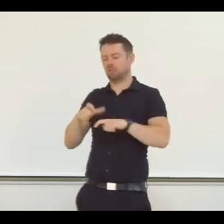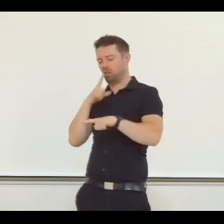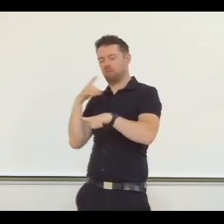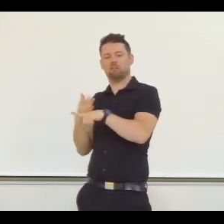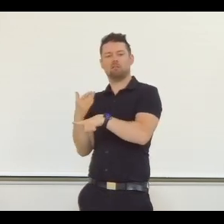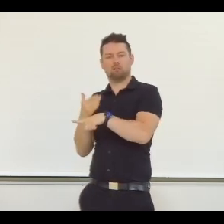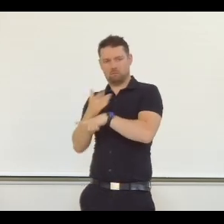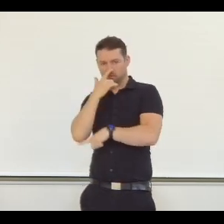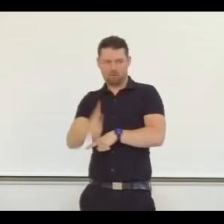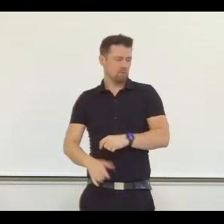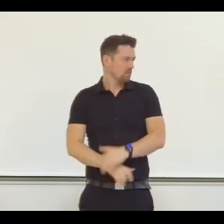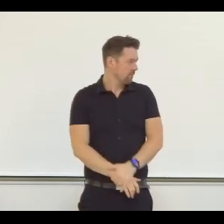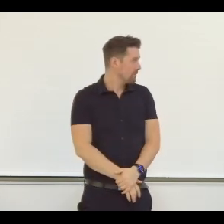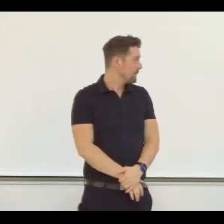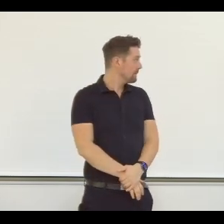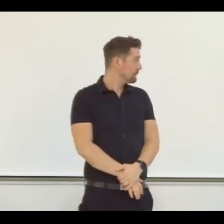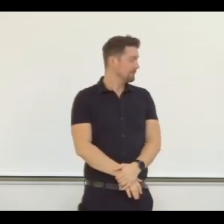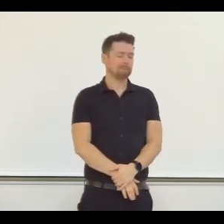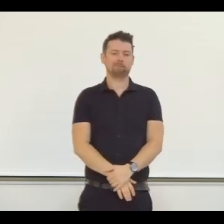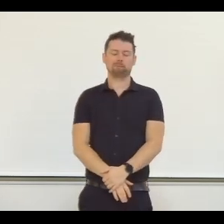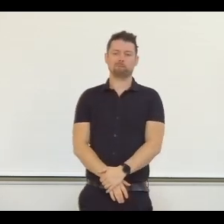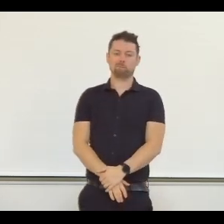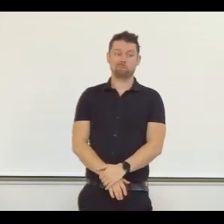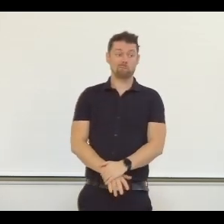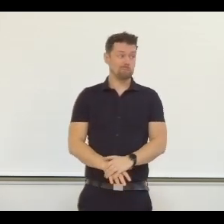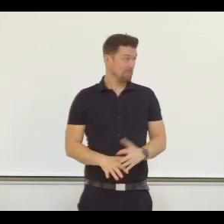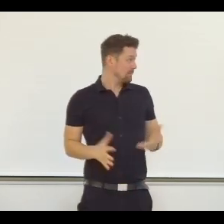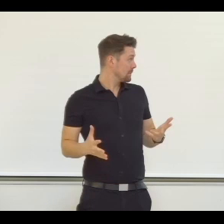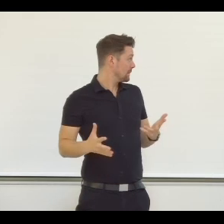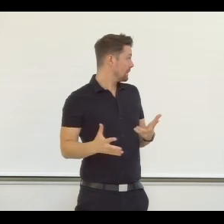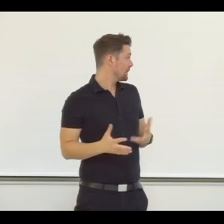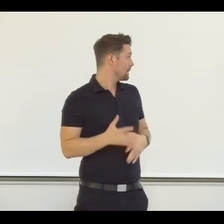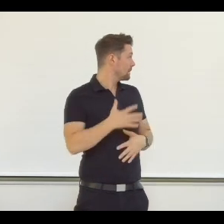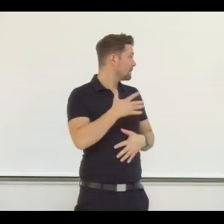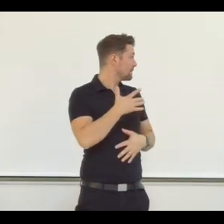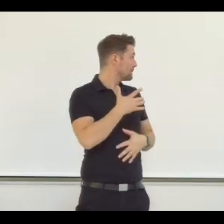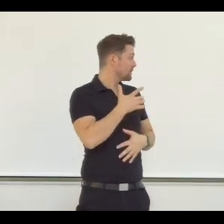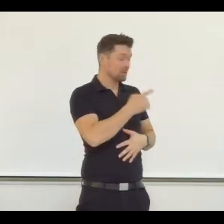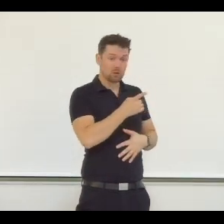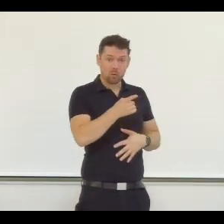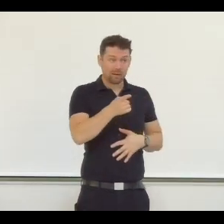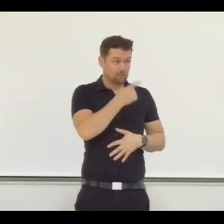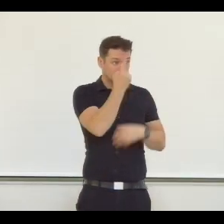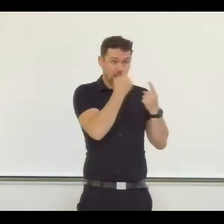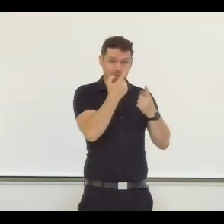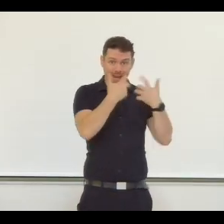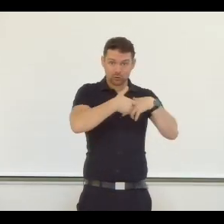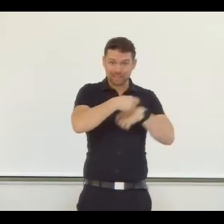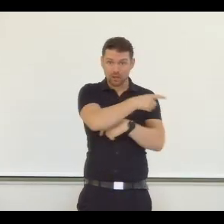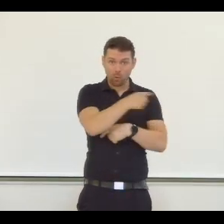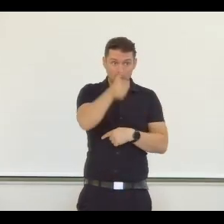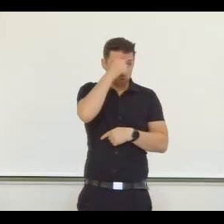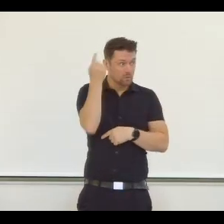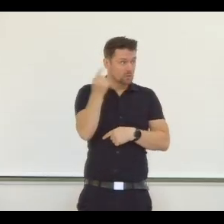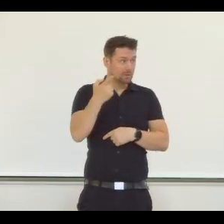it. And yeah, so if you're an engineer or you know someone who would be interested in helping us set